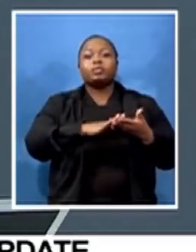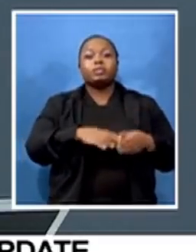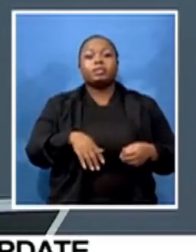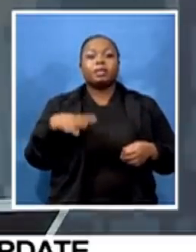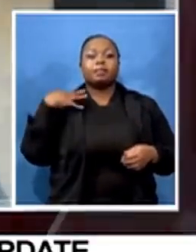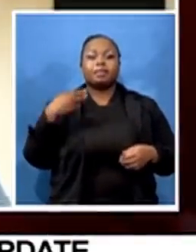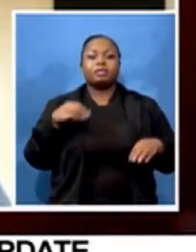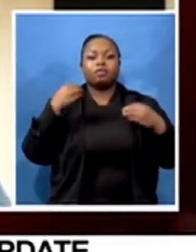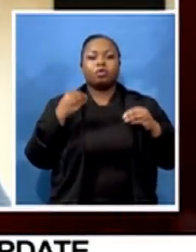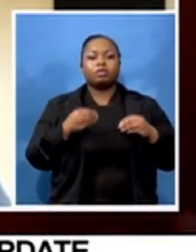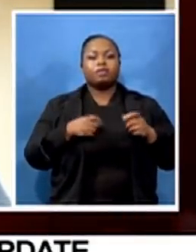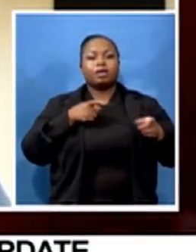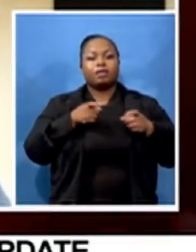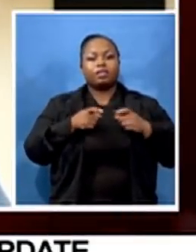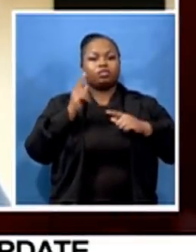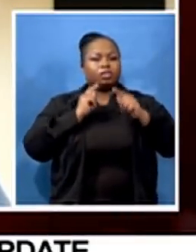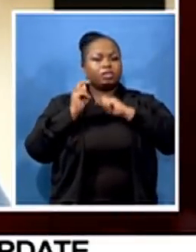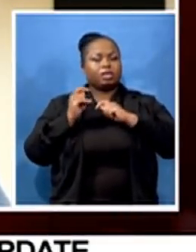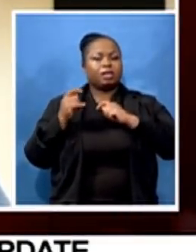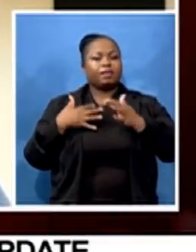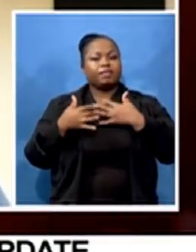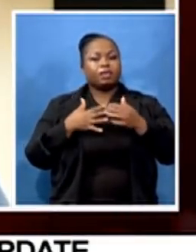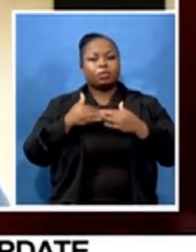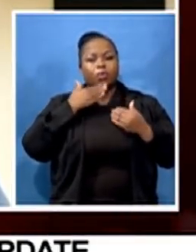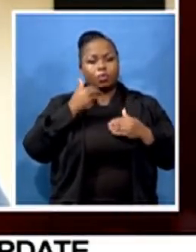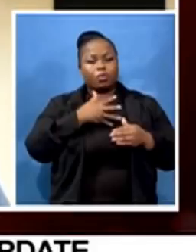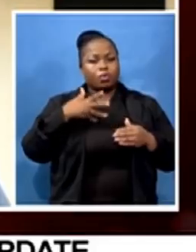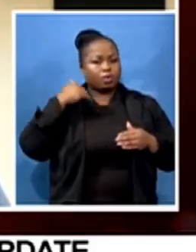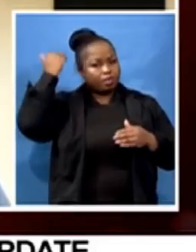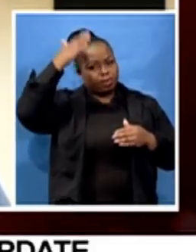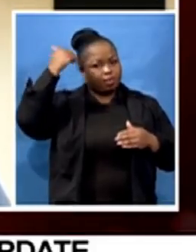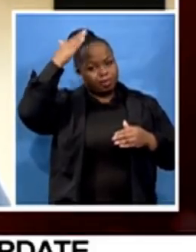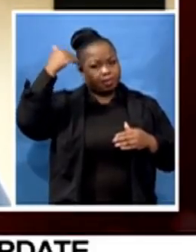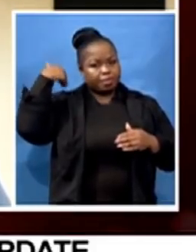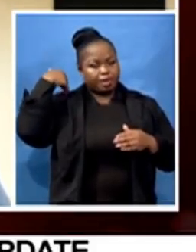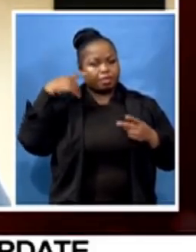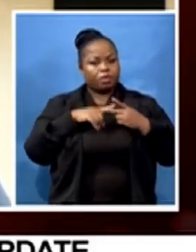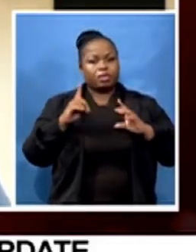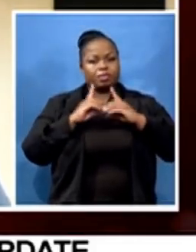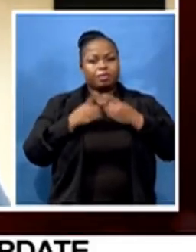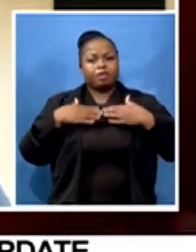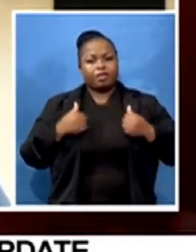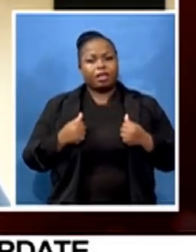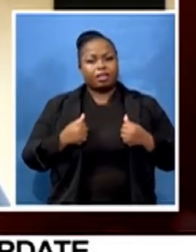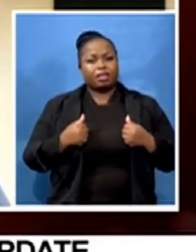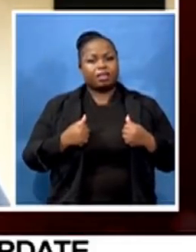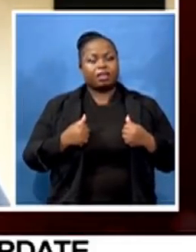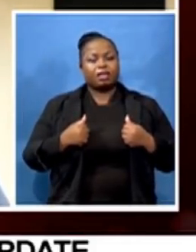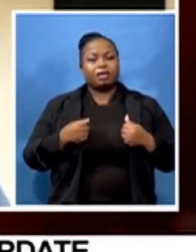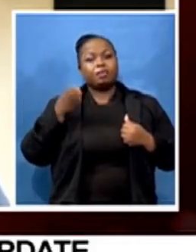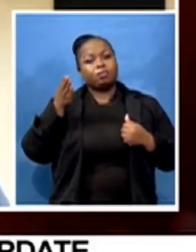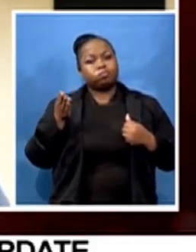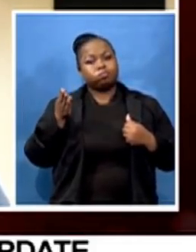Affairs, Dr. Nkosazana Dlamini-Zuma, together with Health Minister Dr. Zweli Mkhize, are briefing members of the